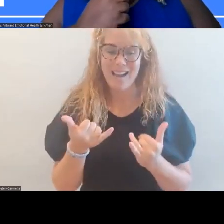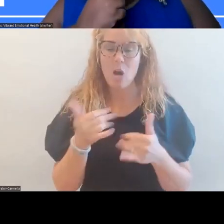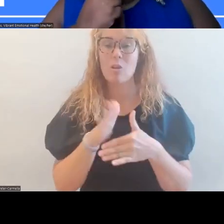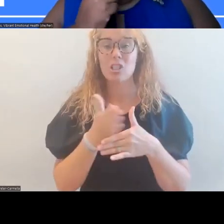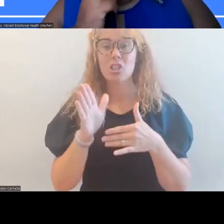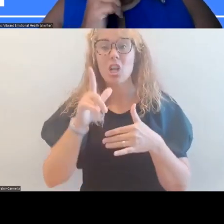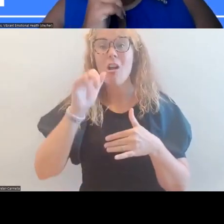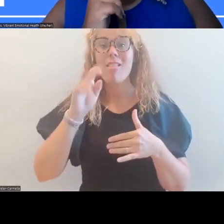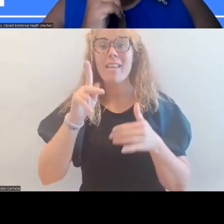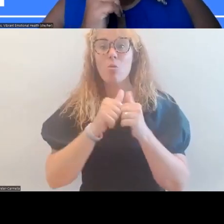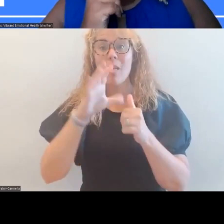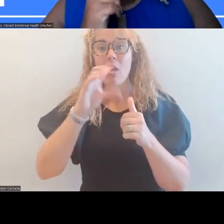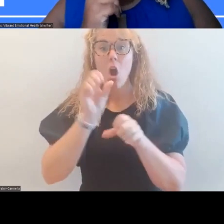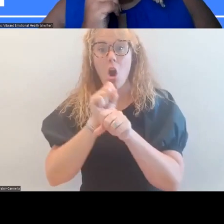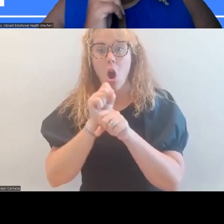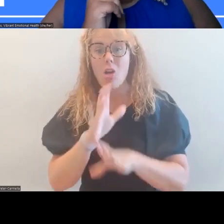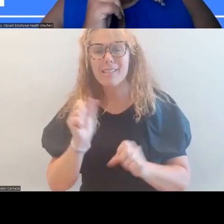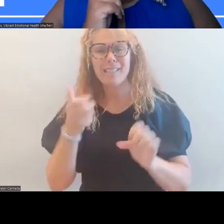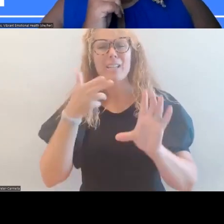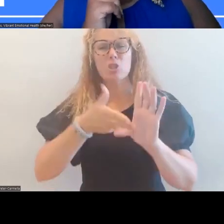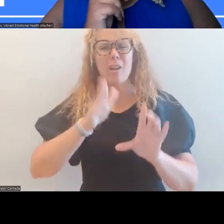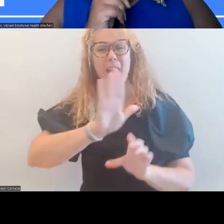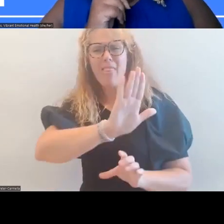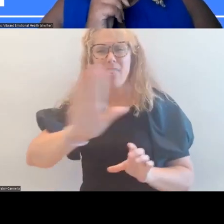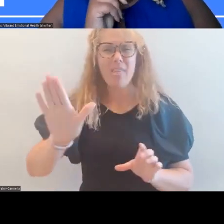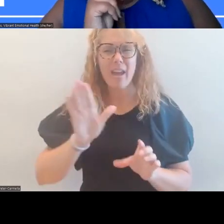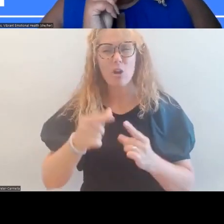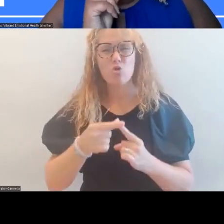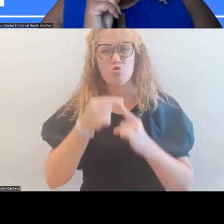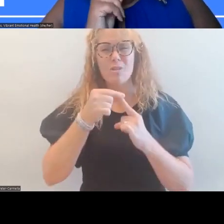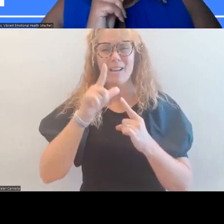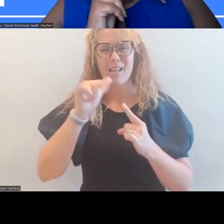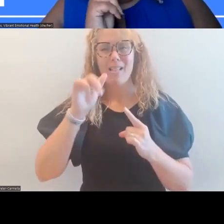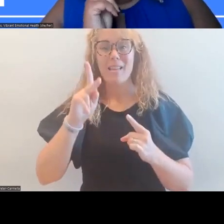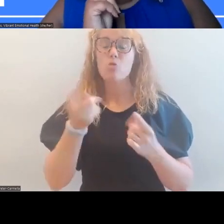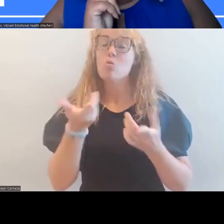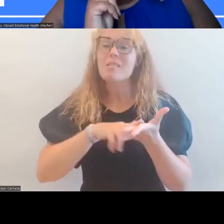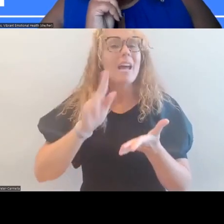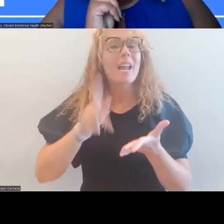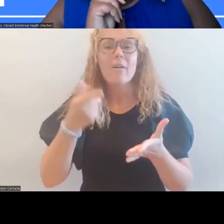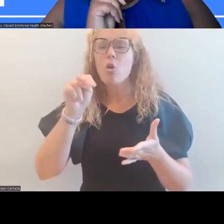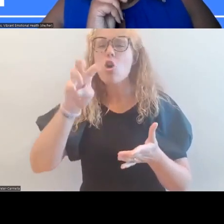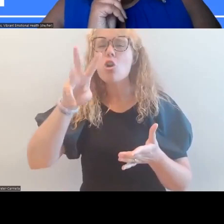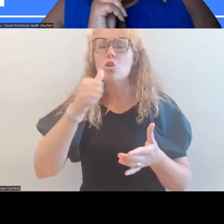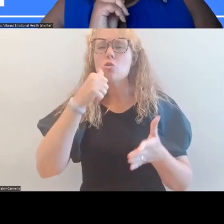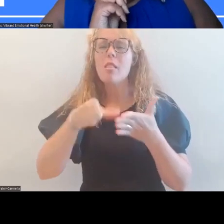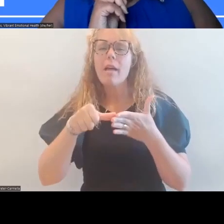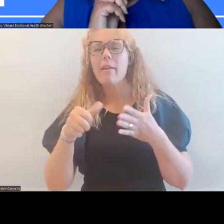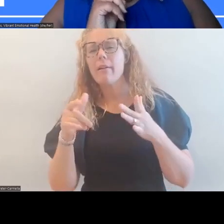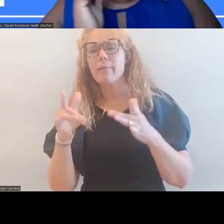with your colleagues so that they can join on their unique link. You can sign up for the newsletter. You can grab some virtual